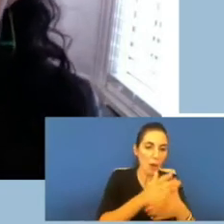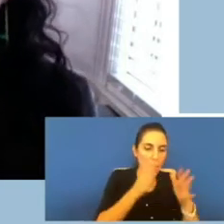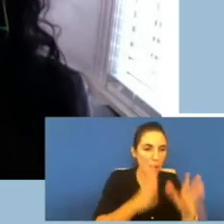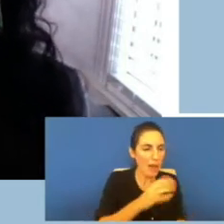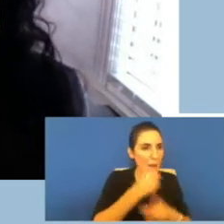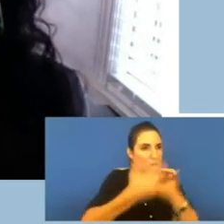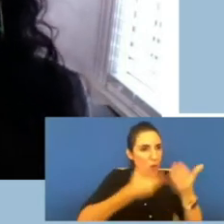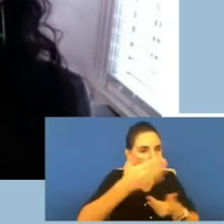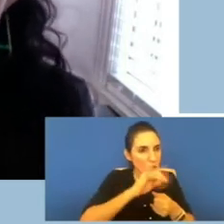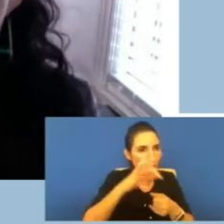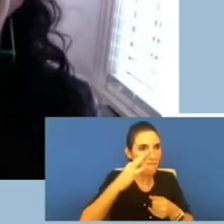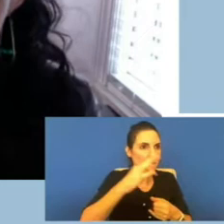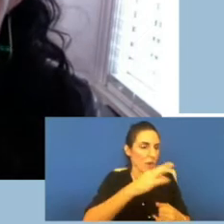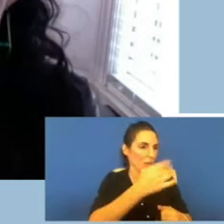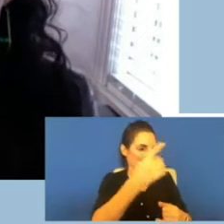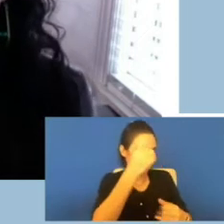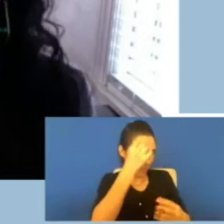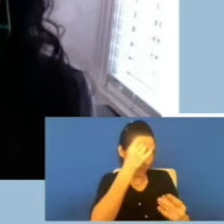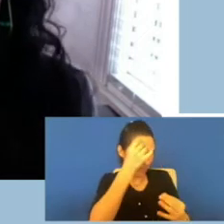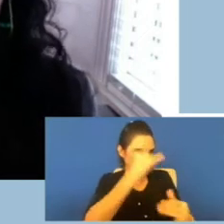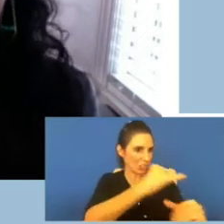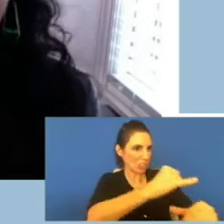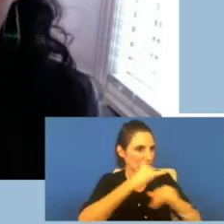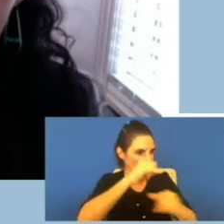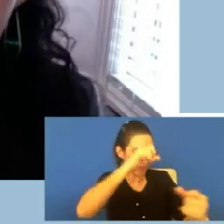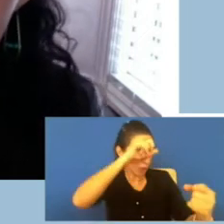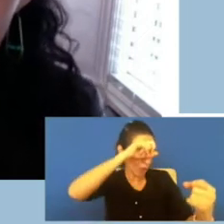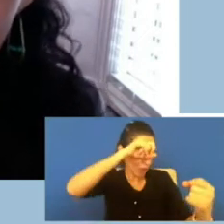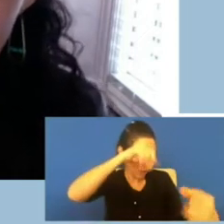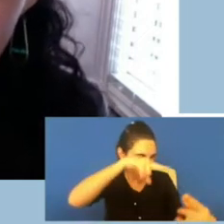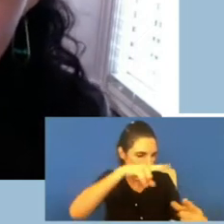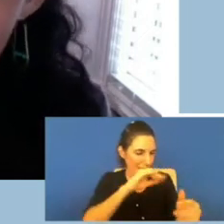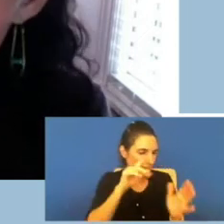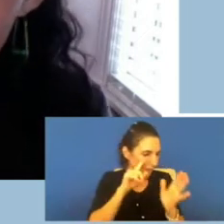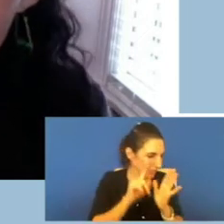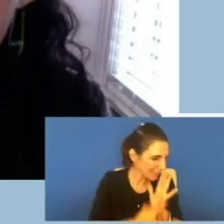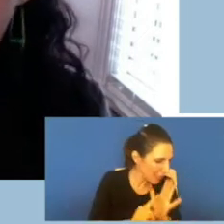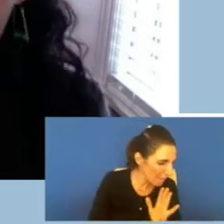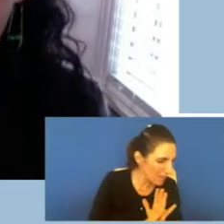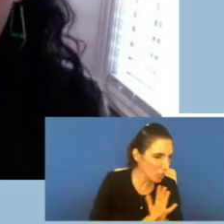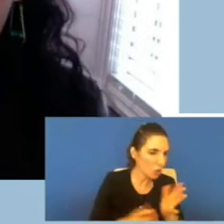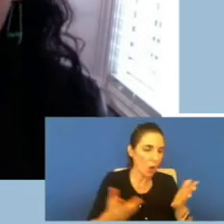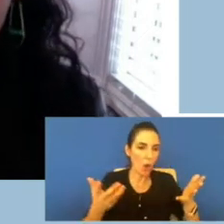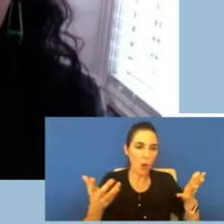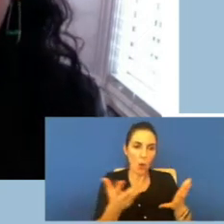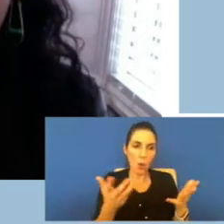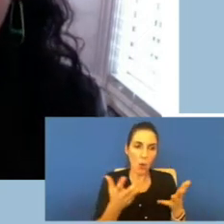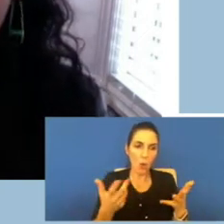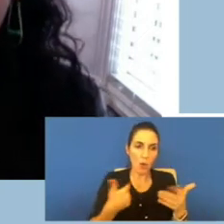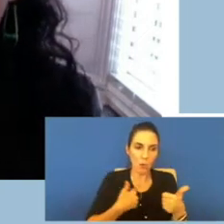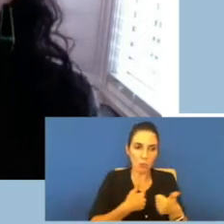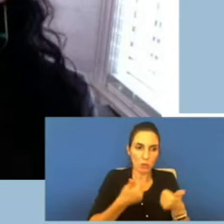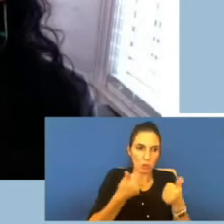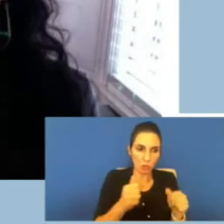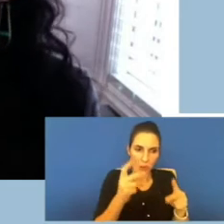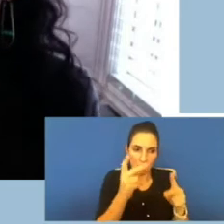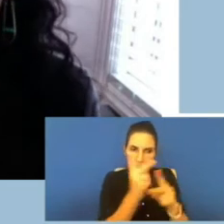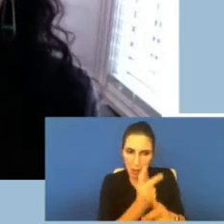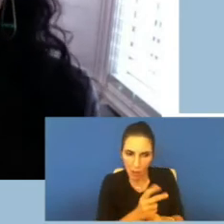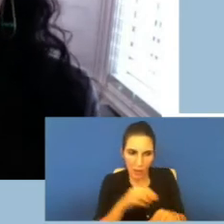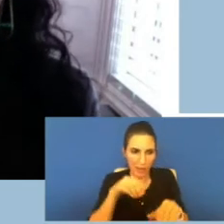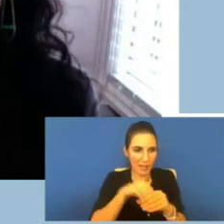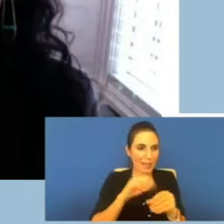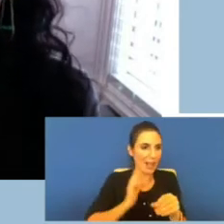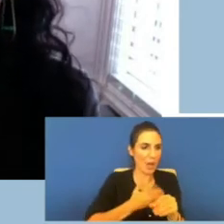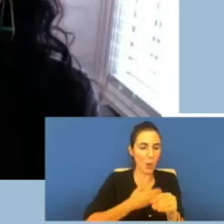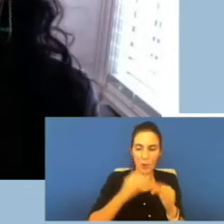and ongoing examination of what we're putting forward in our designs and our pedagogy and what kids are